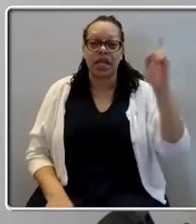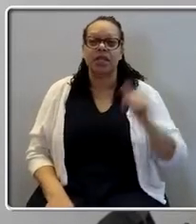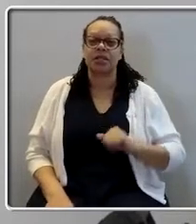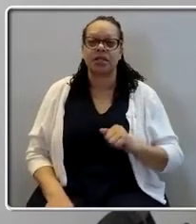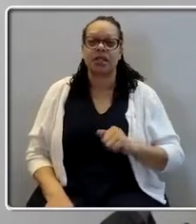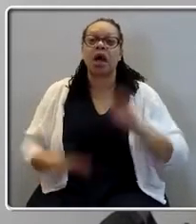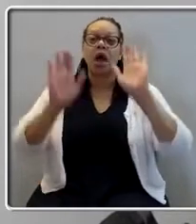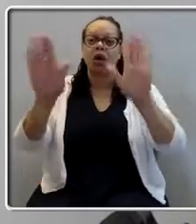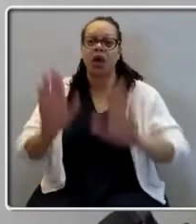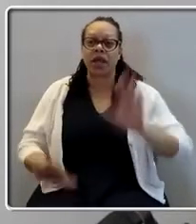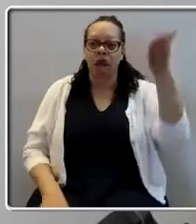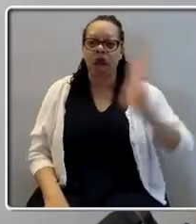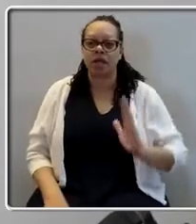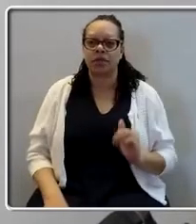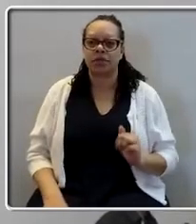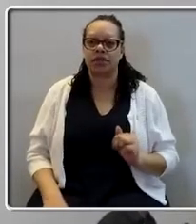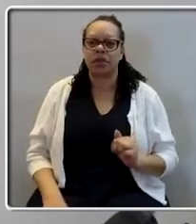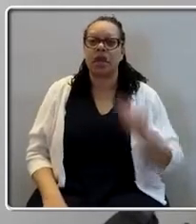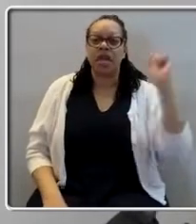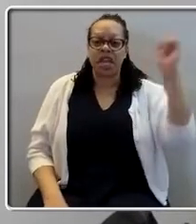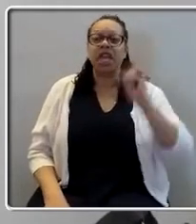God. A great God. Great God.